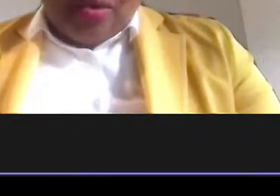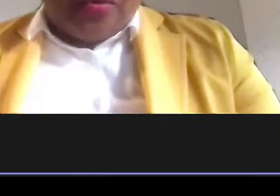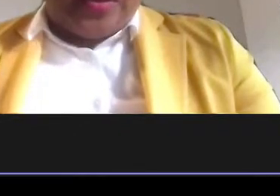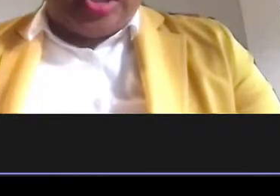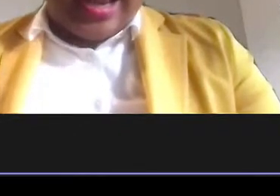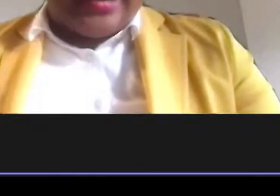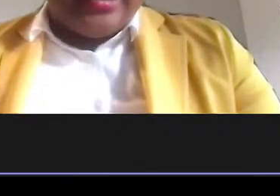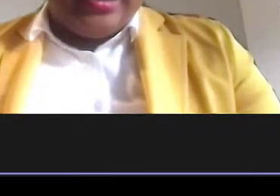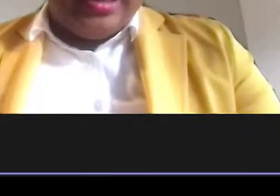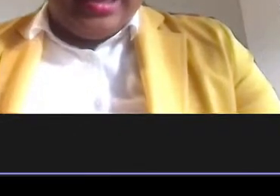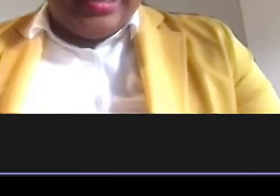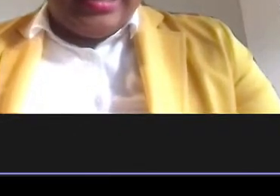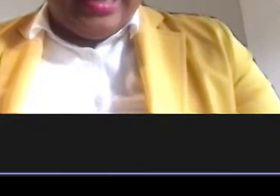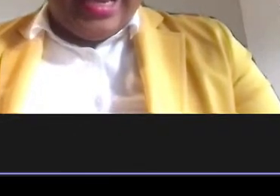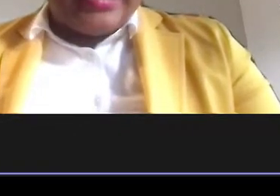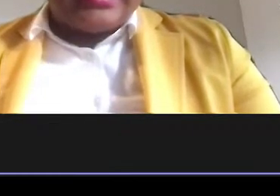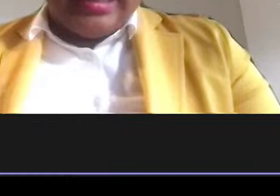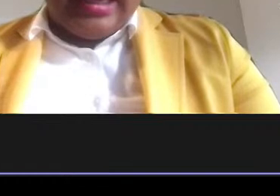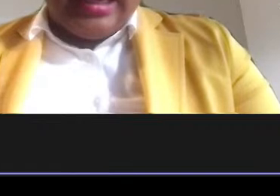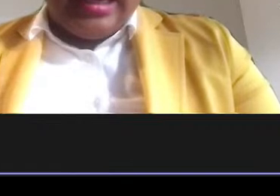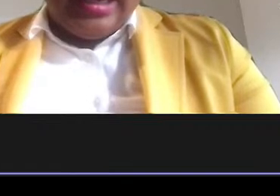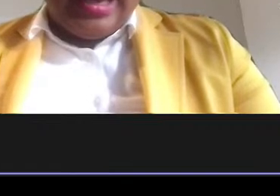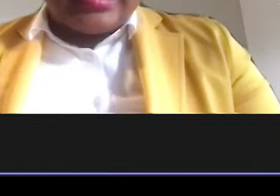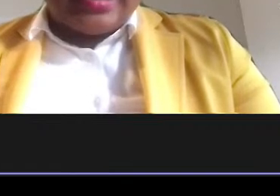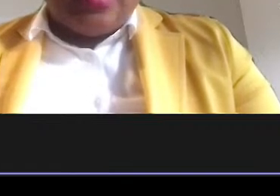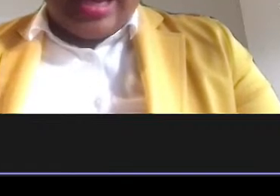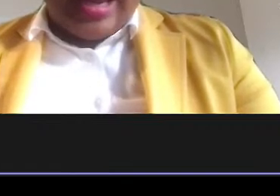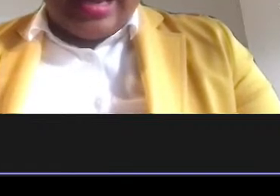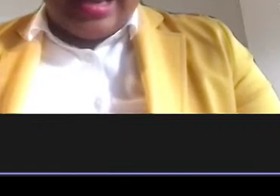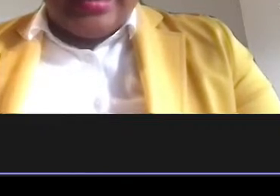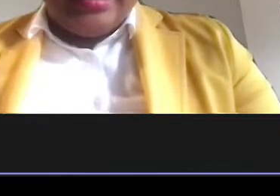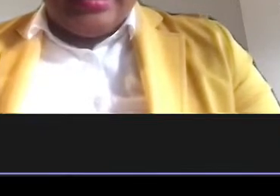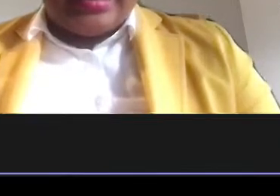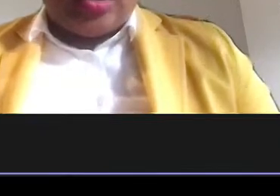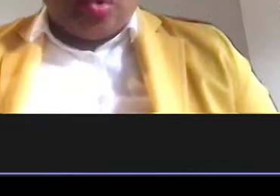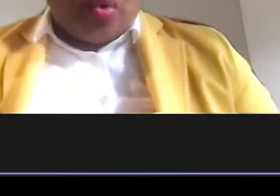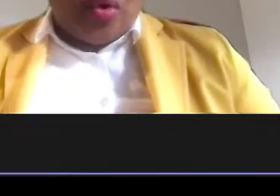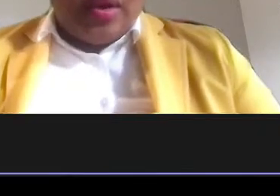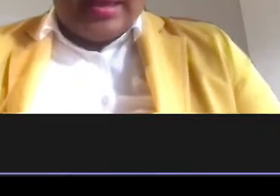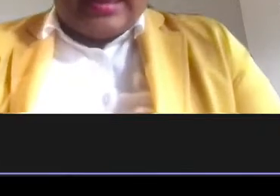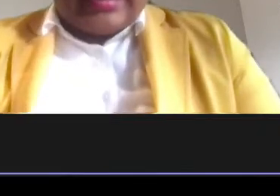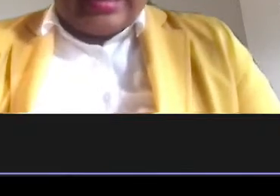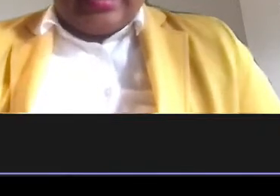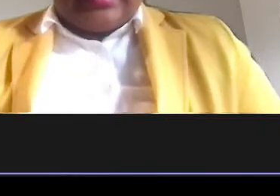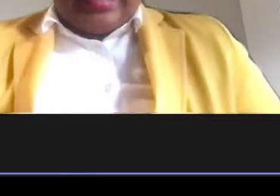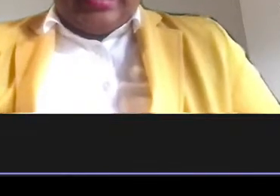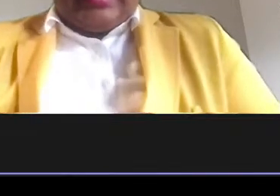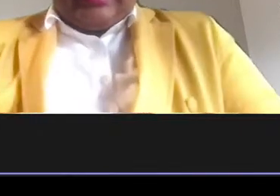nje okufishane. I-ANC iyasamukela isethulo